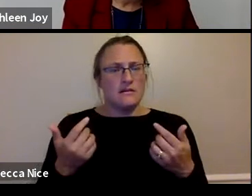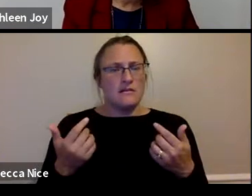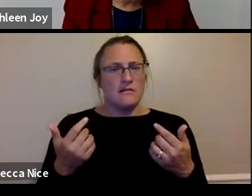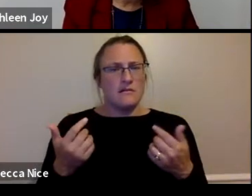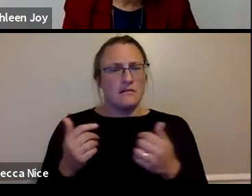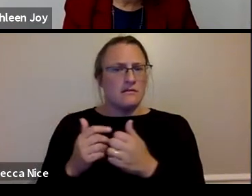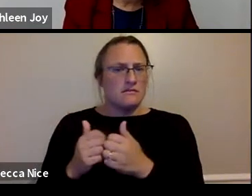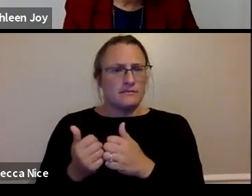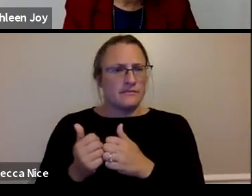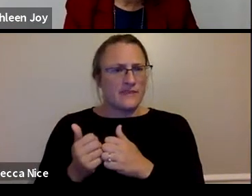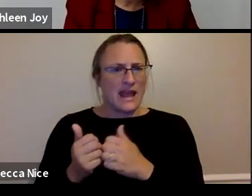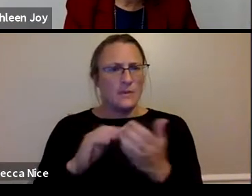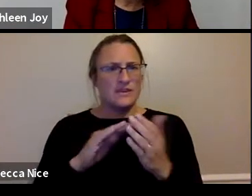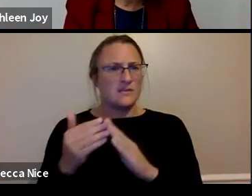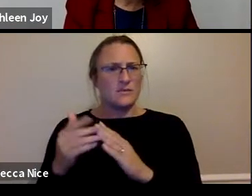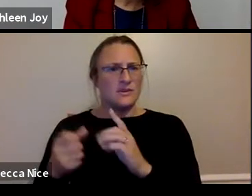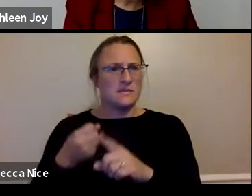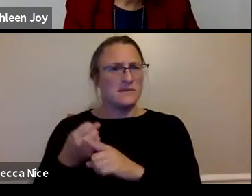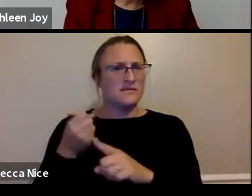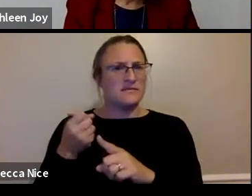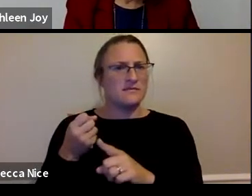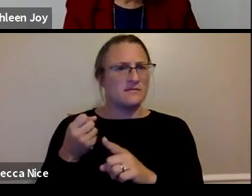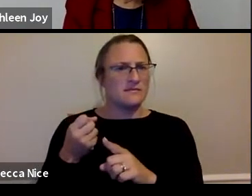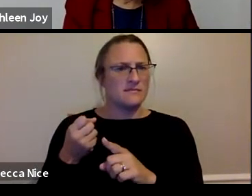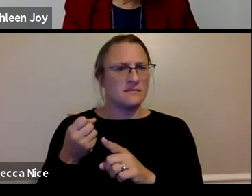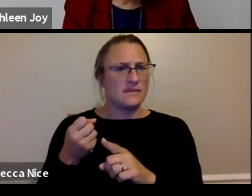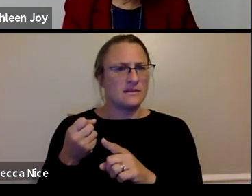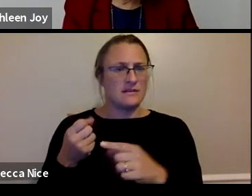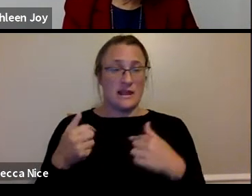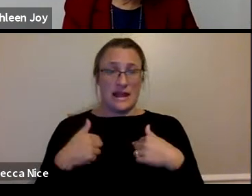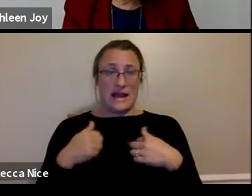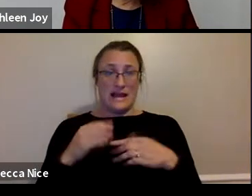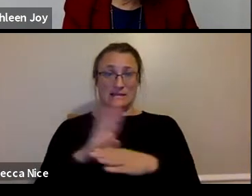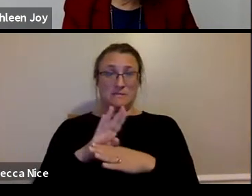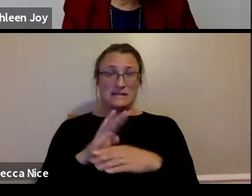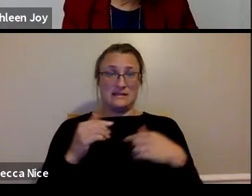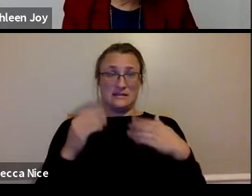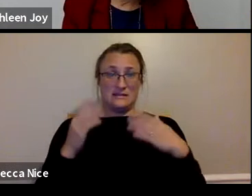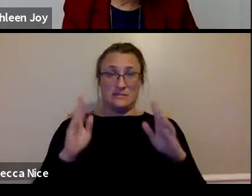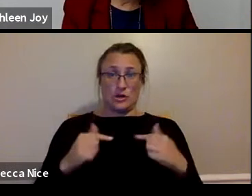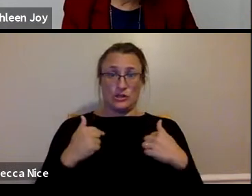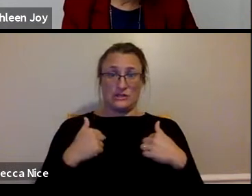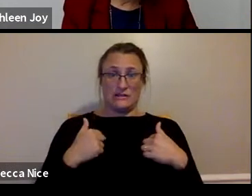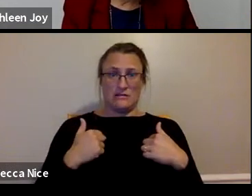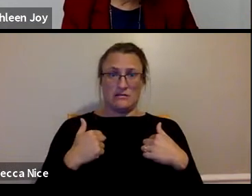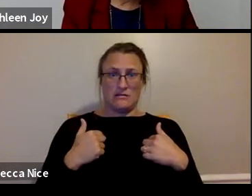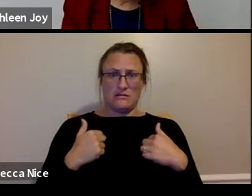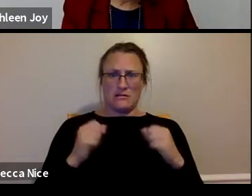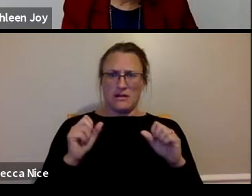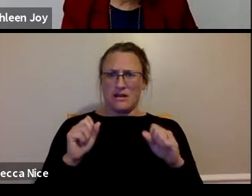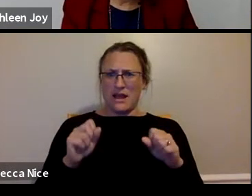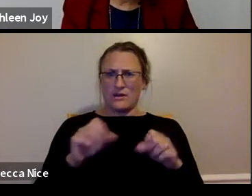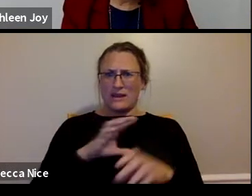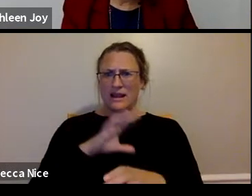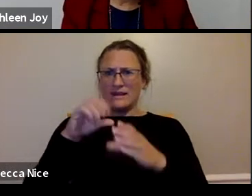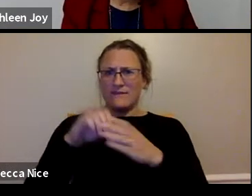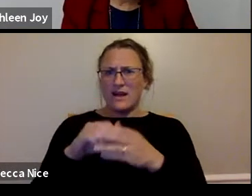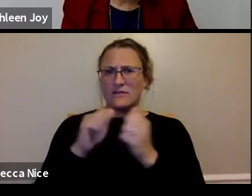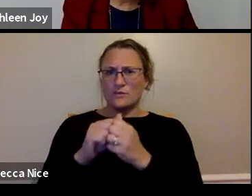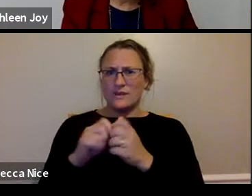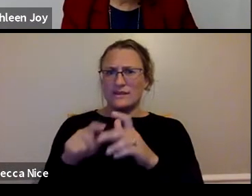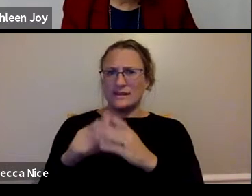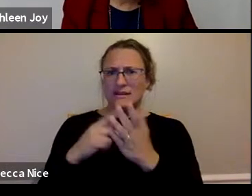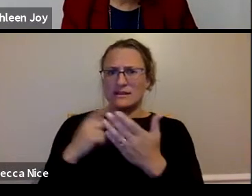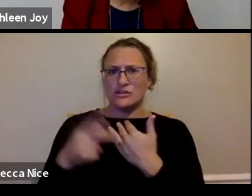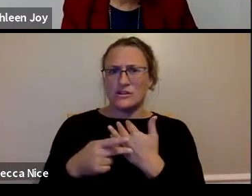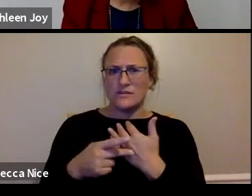the community be affected by, as a businessman, how would I be allowed to come in and get involved with the initiative in